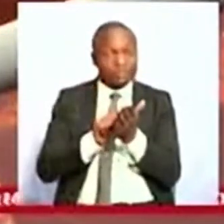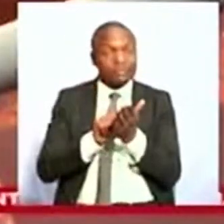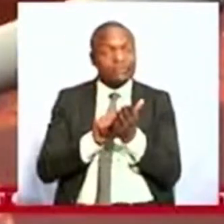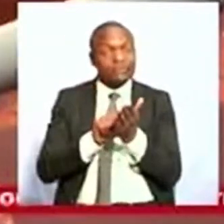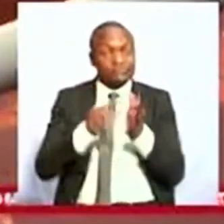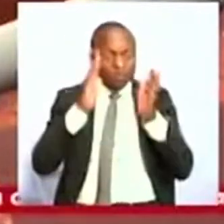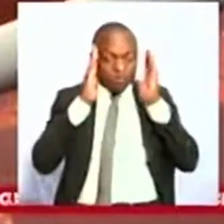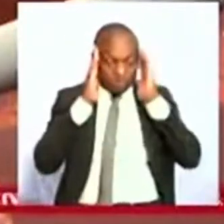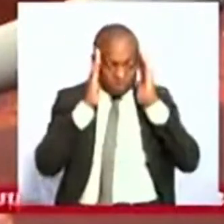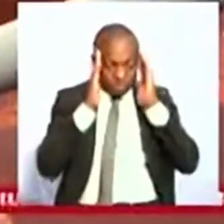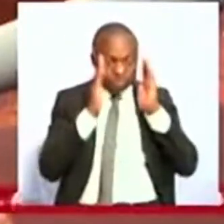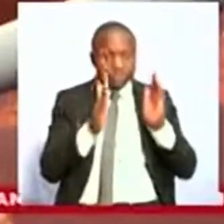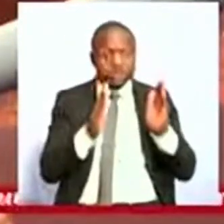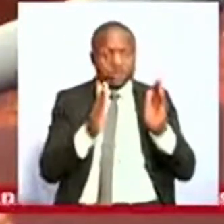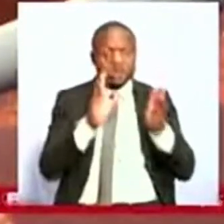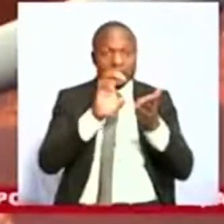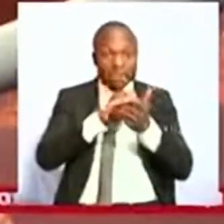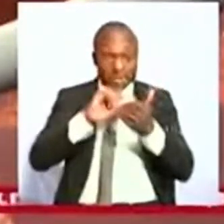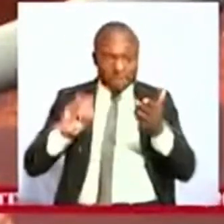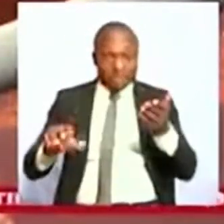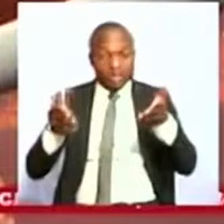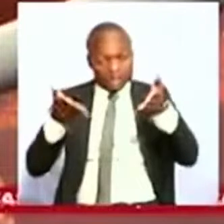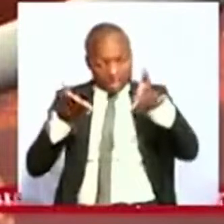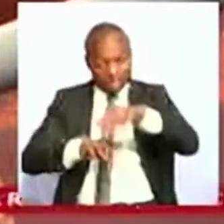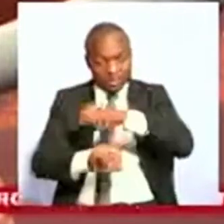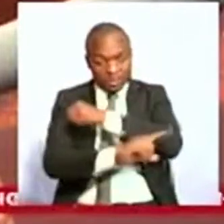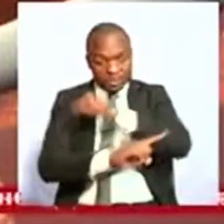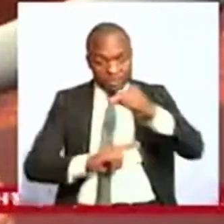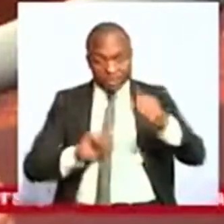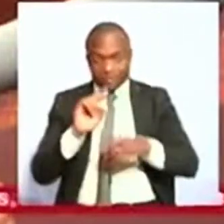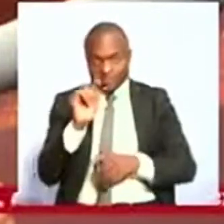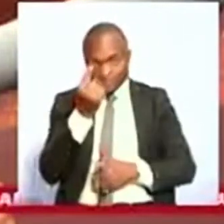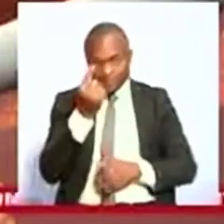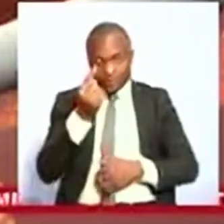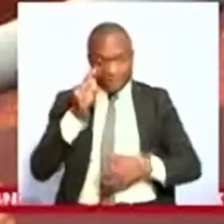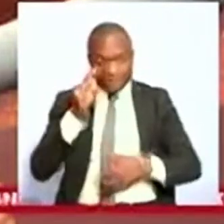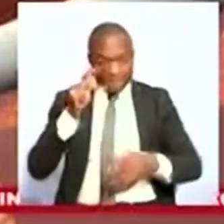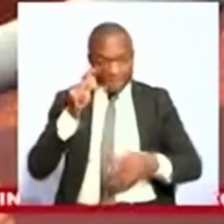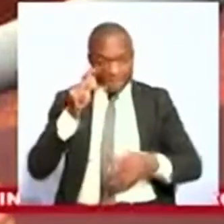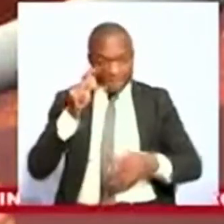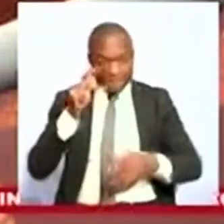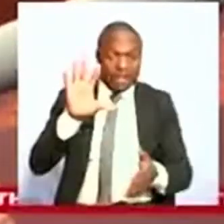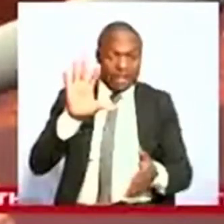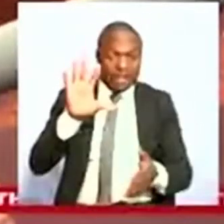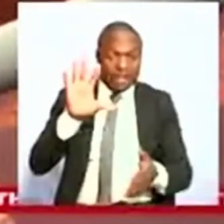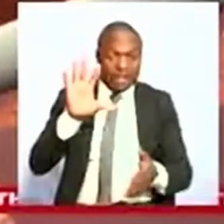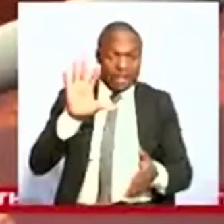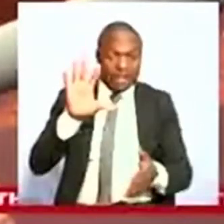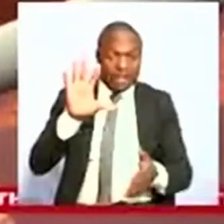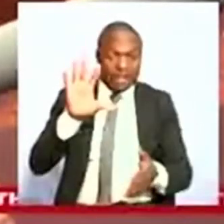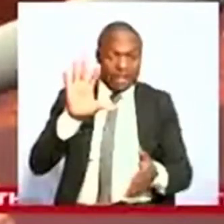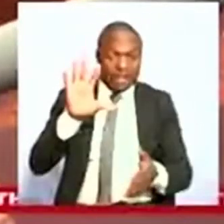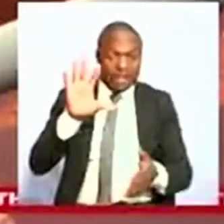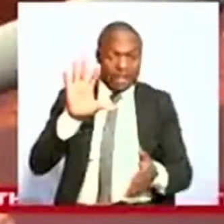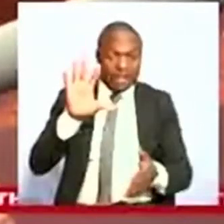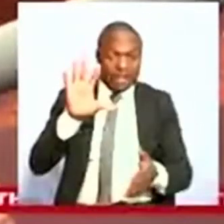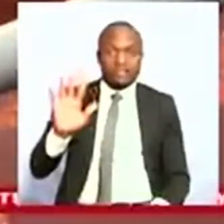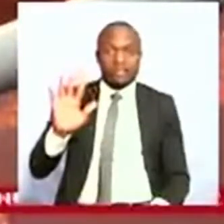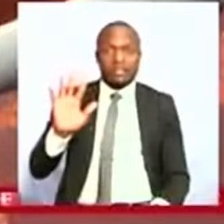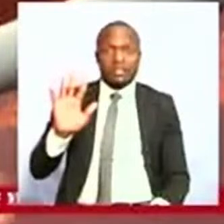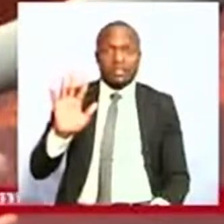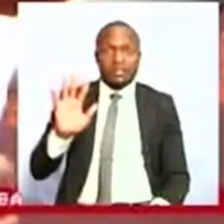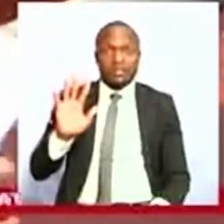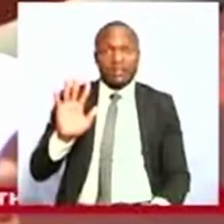to the abolition of the death penalty. The first one, which was passed in 1965, which is the Murder Abolition of